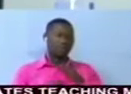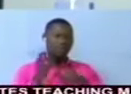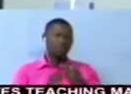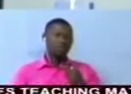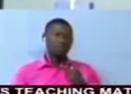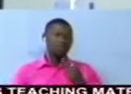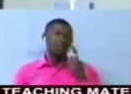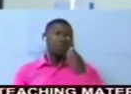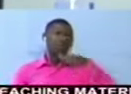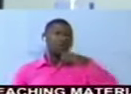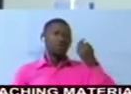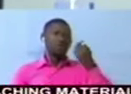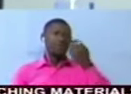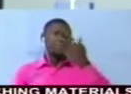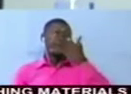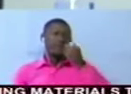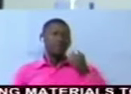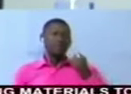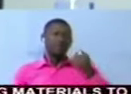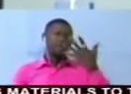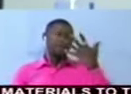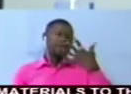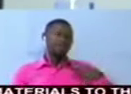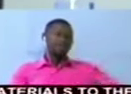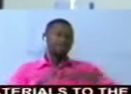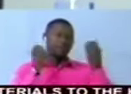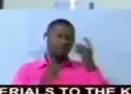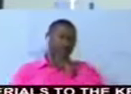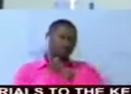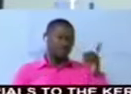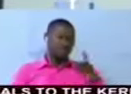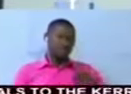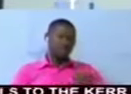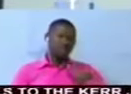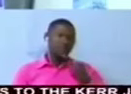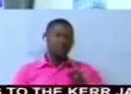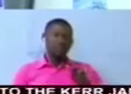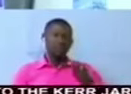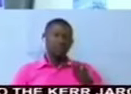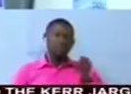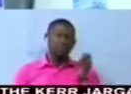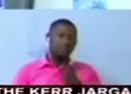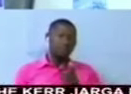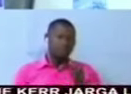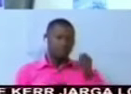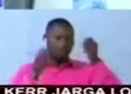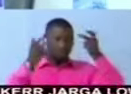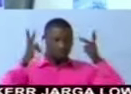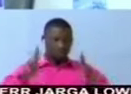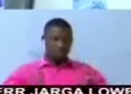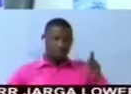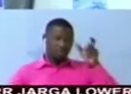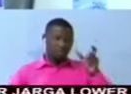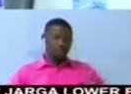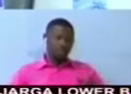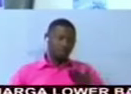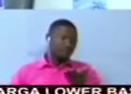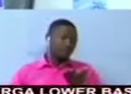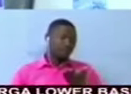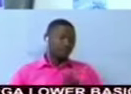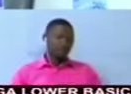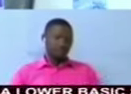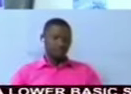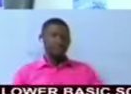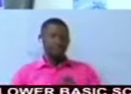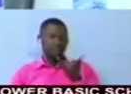It was lawyer's fee. Exactly. Bogu lawyer rek. Bole sen linga fay lawyer rek dem na be ci temer ak juroom fuk ak juroomi